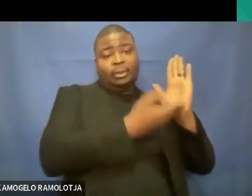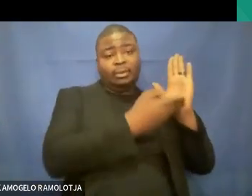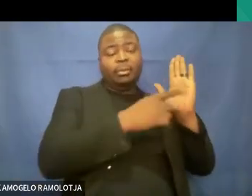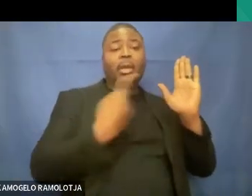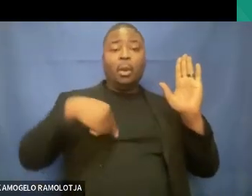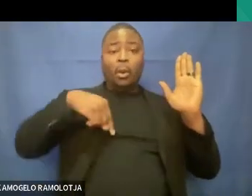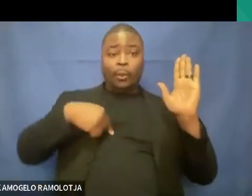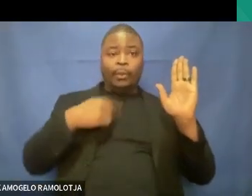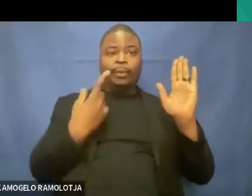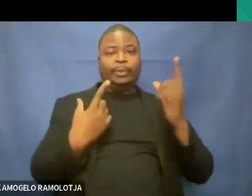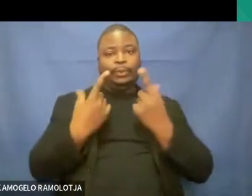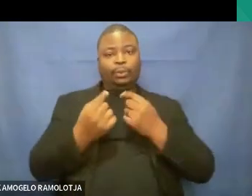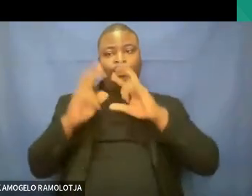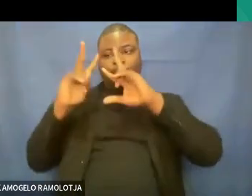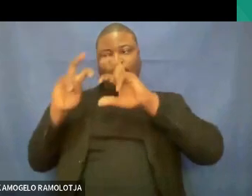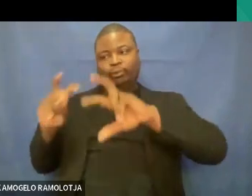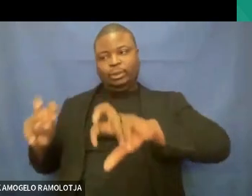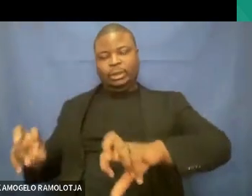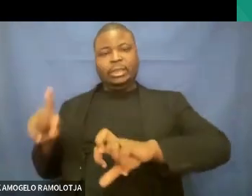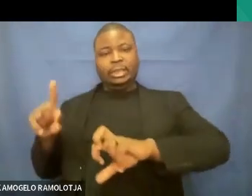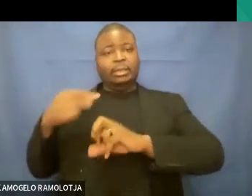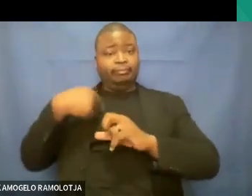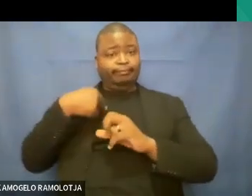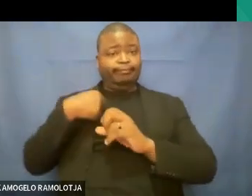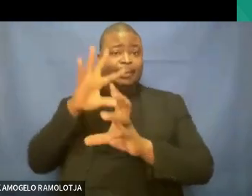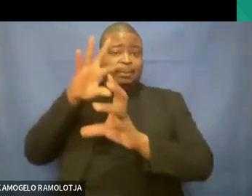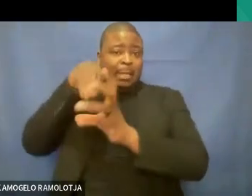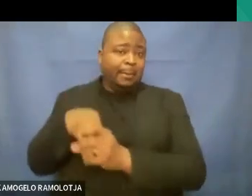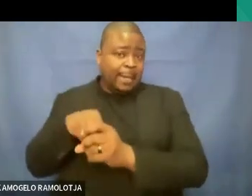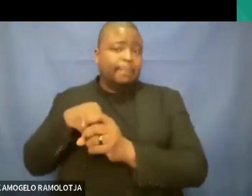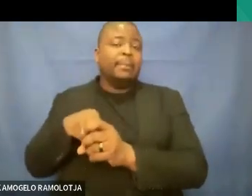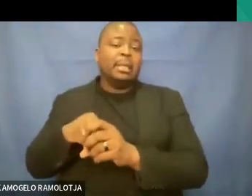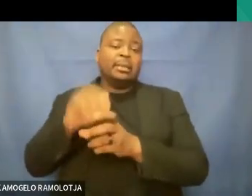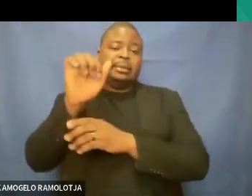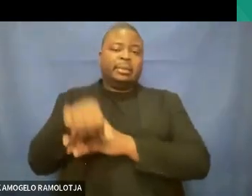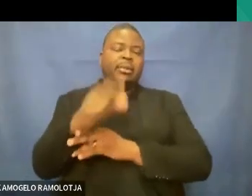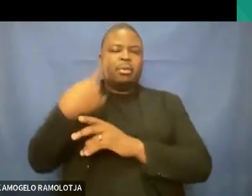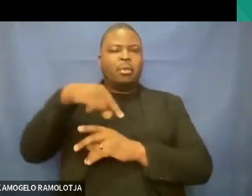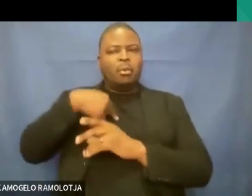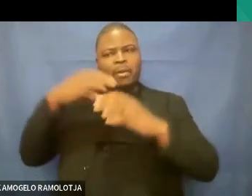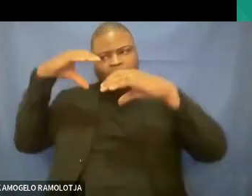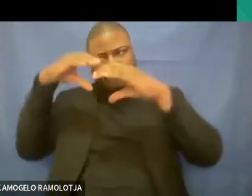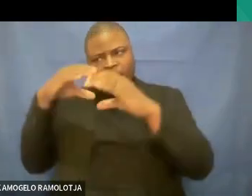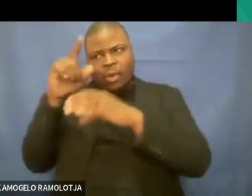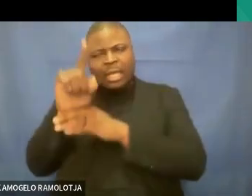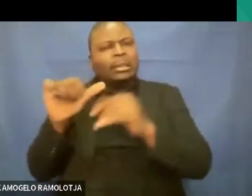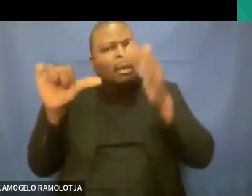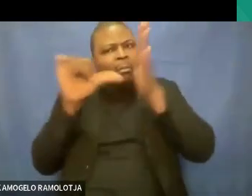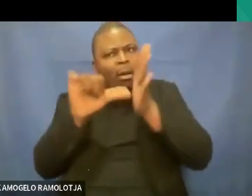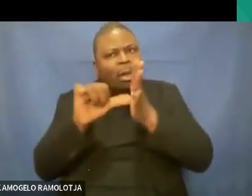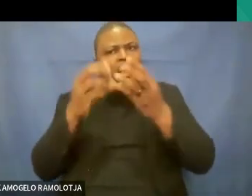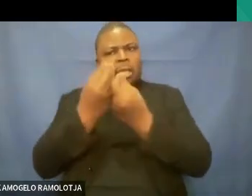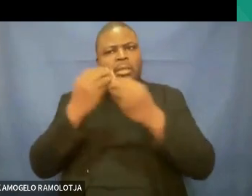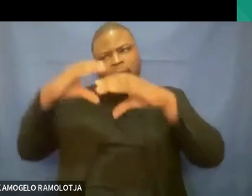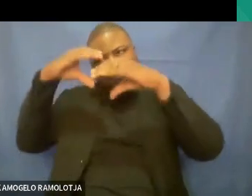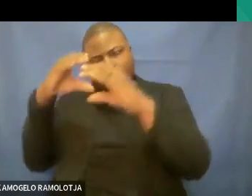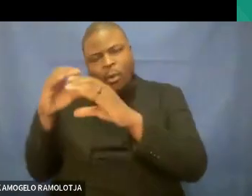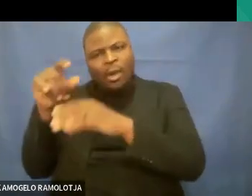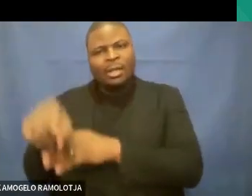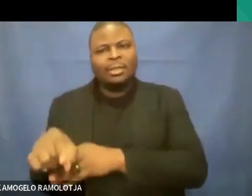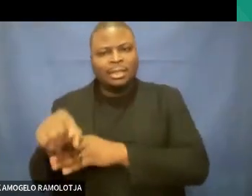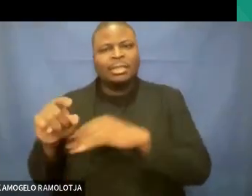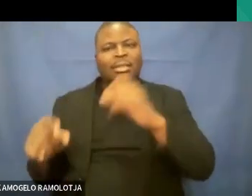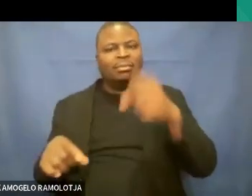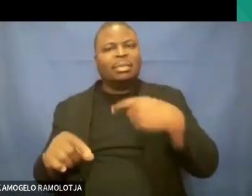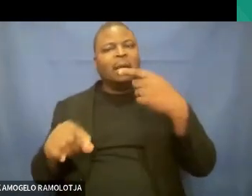done as part of the research that I was involved in, which was looking at priority setting exercise in terms of what